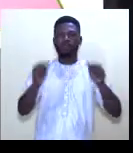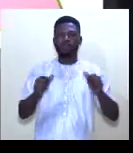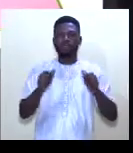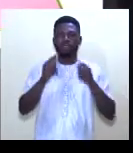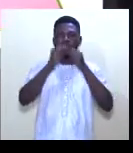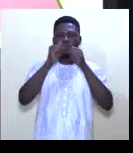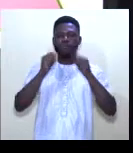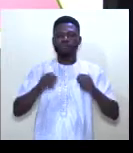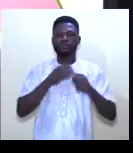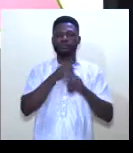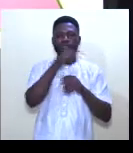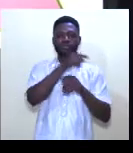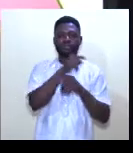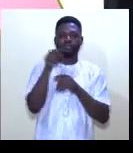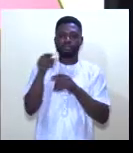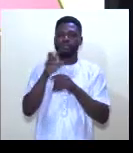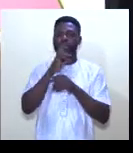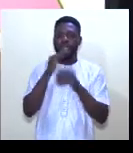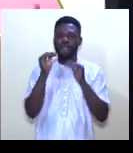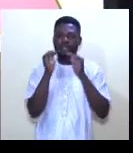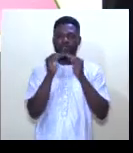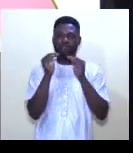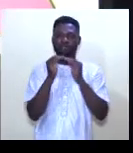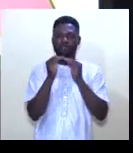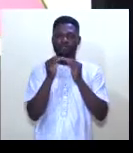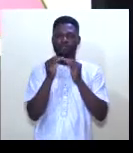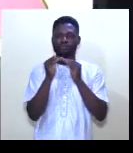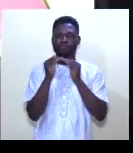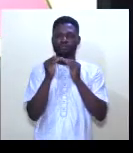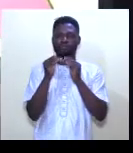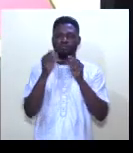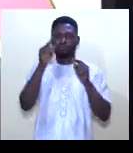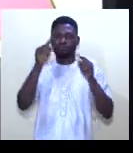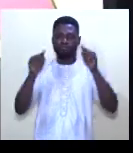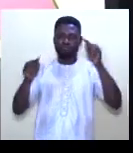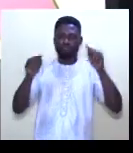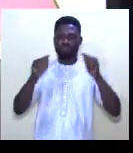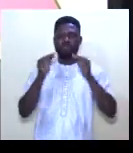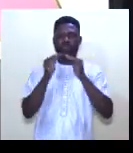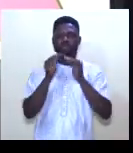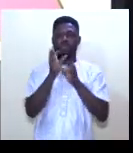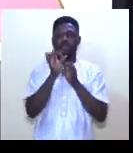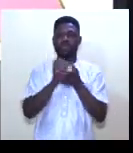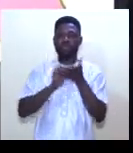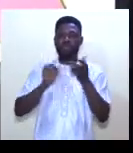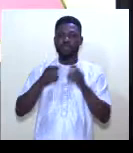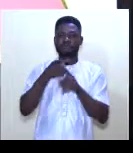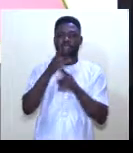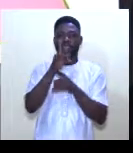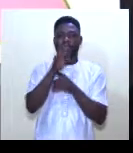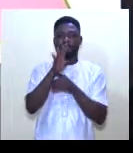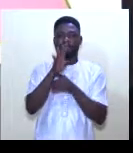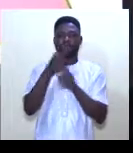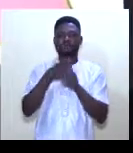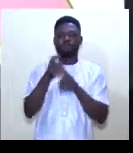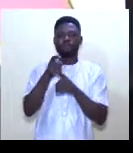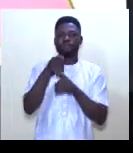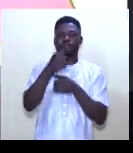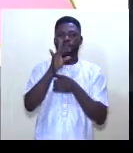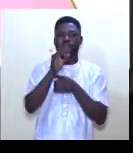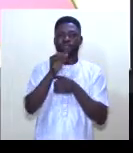that these sides are equal, and this angle are equal. Now, if I remove 84 from the